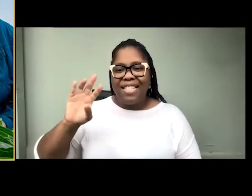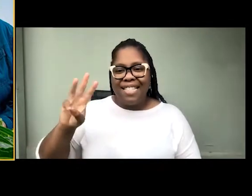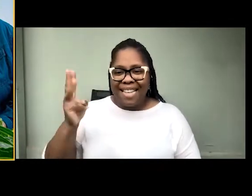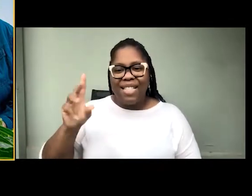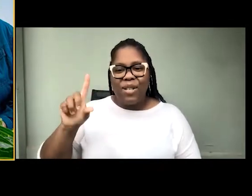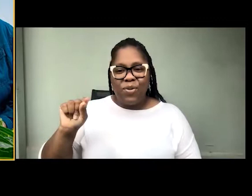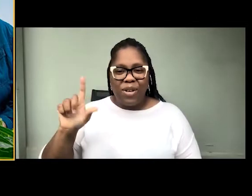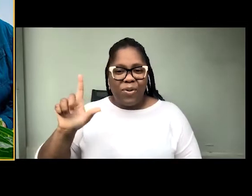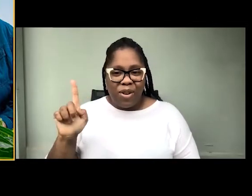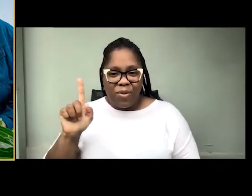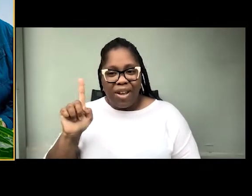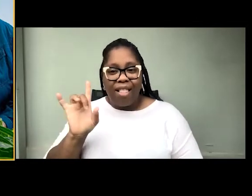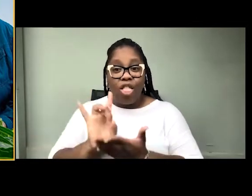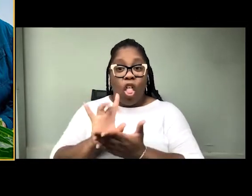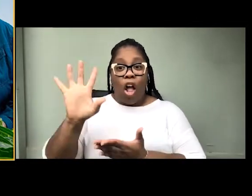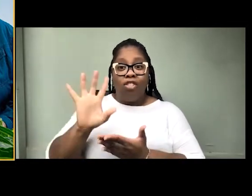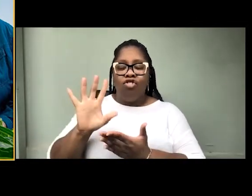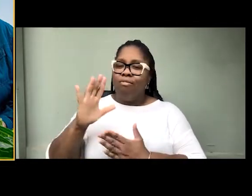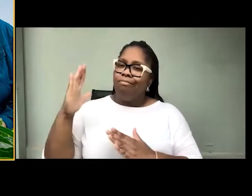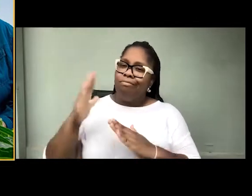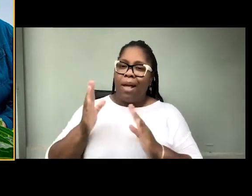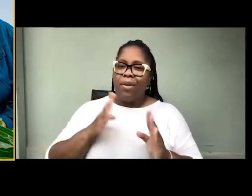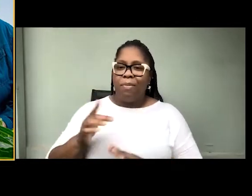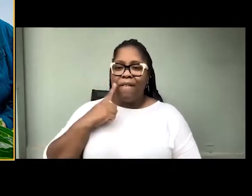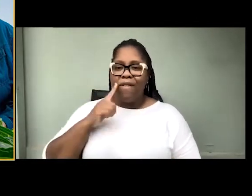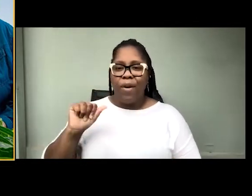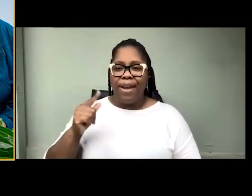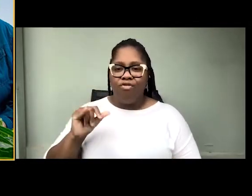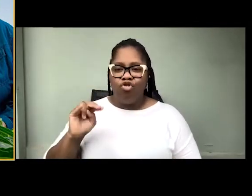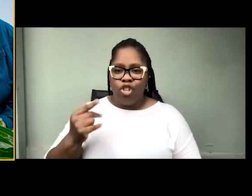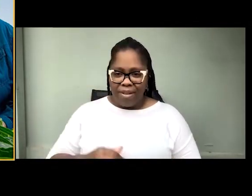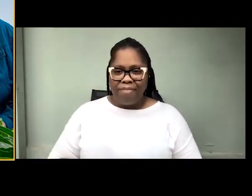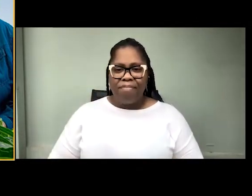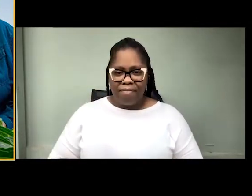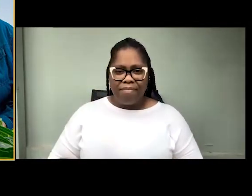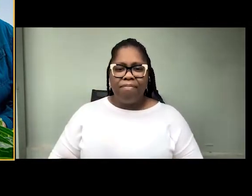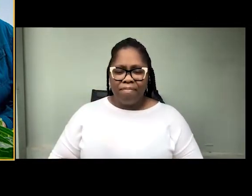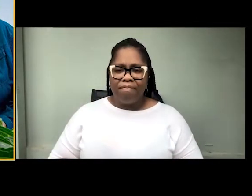2021, we launched the Master Plan for Aging. We held a few